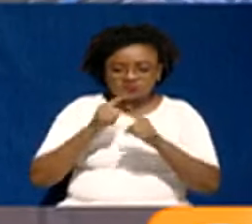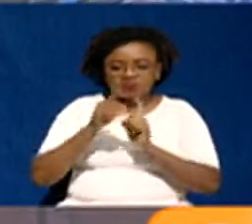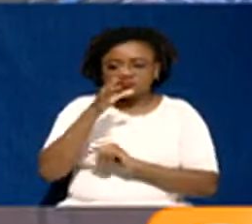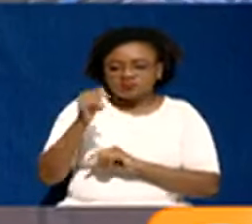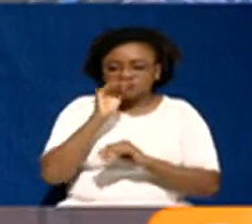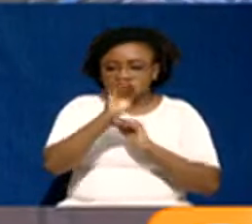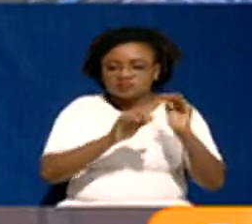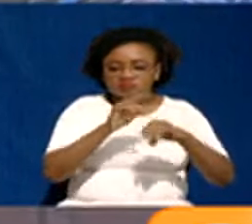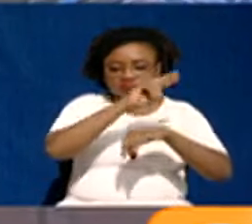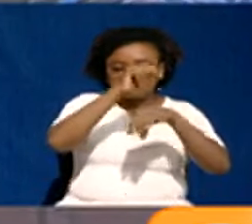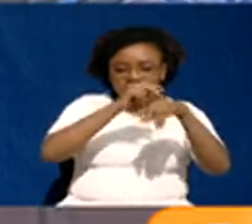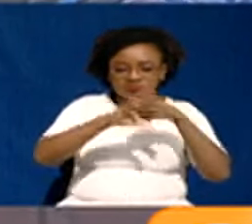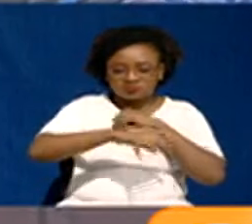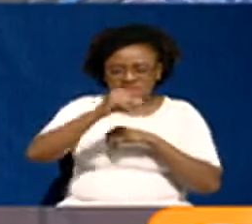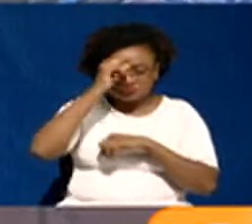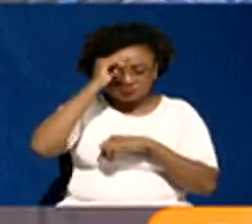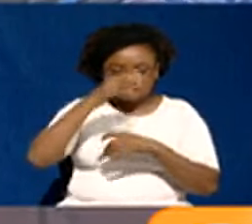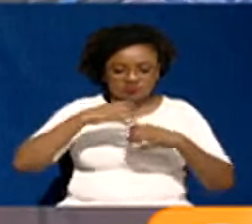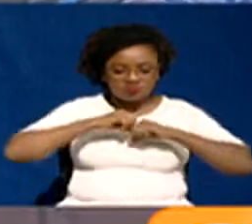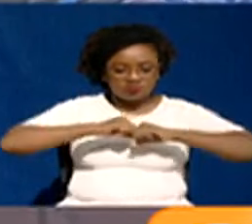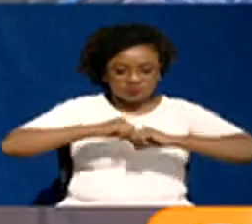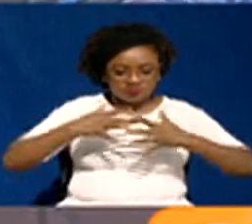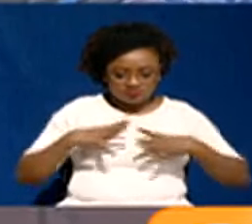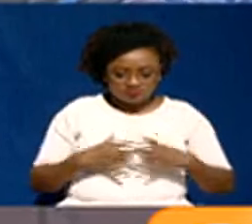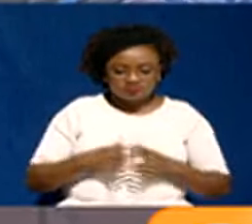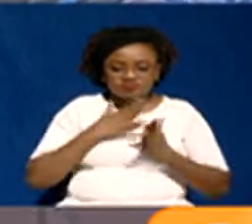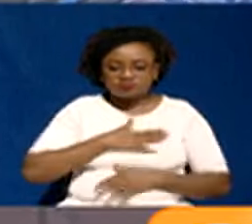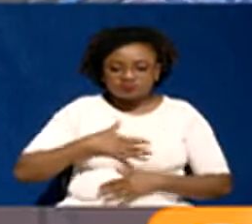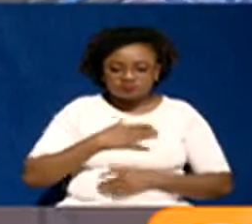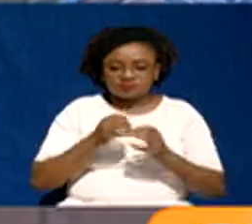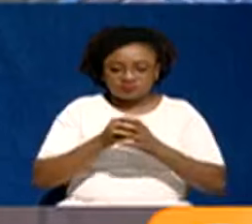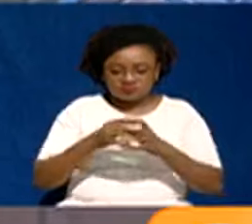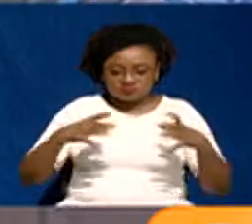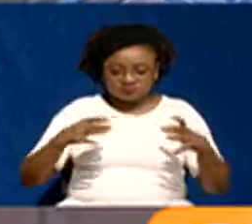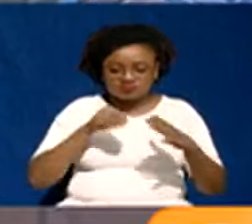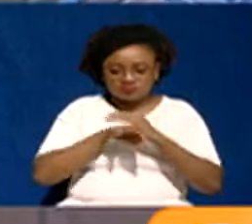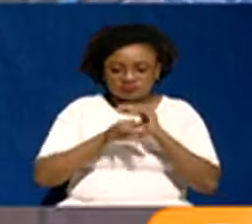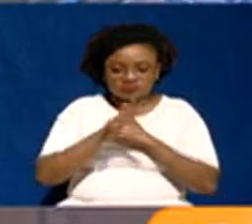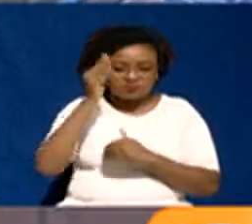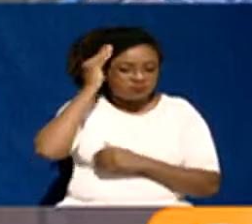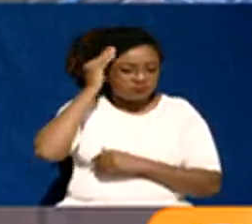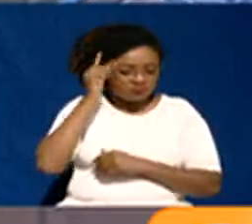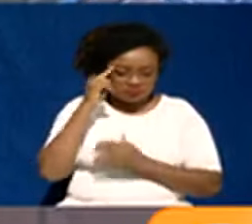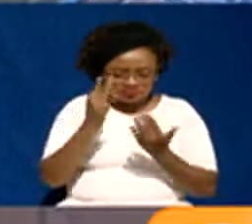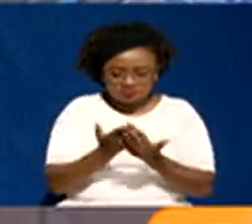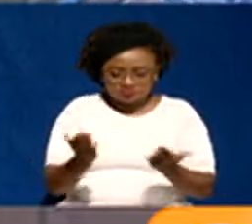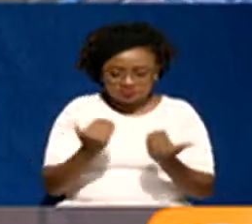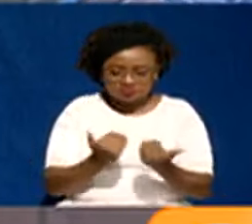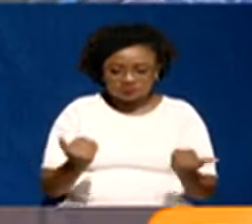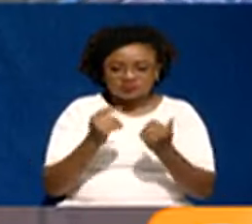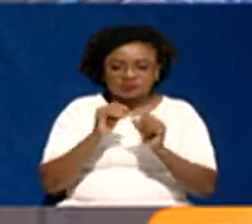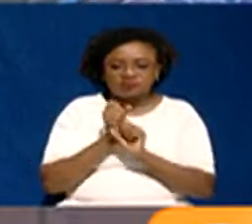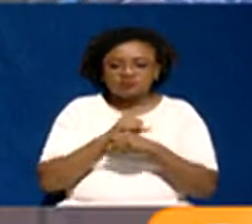national and county government of Nairobi to expand access to education for the county's learners by increasing the number of public